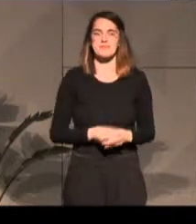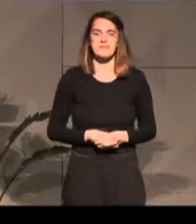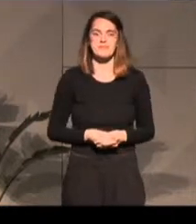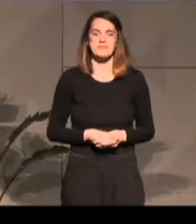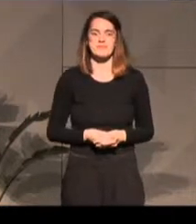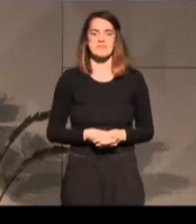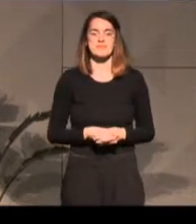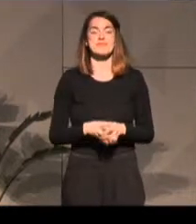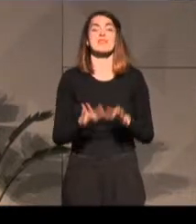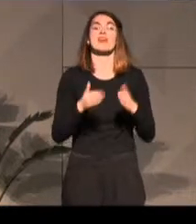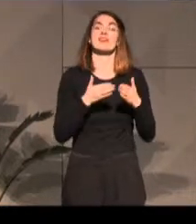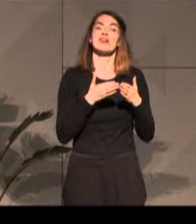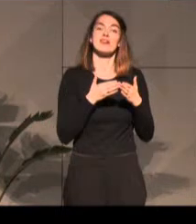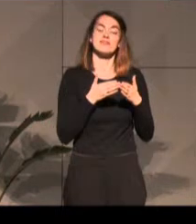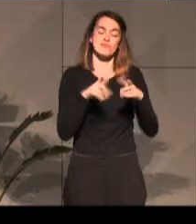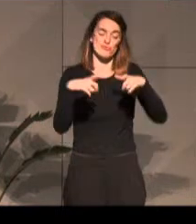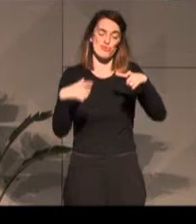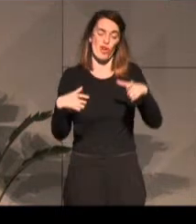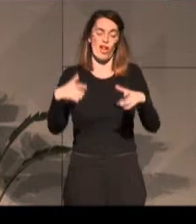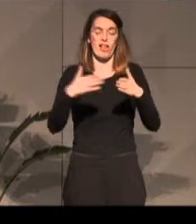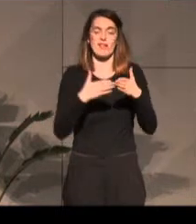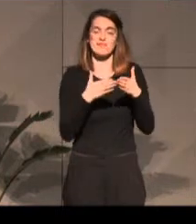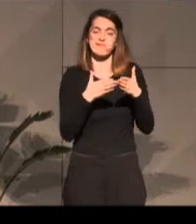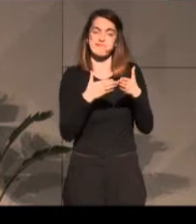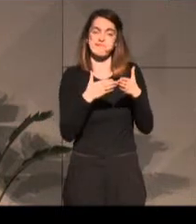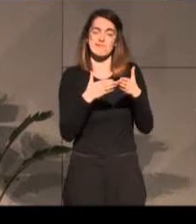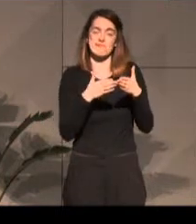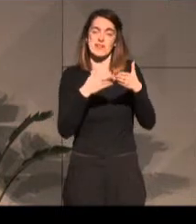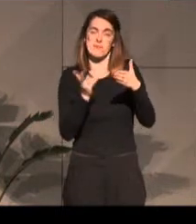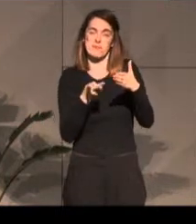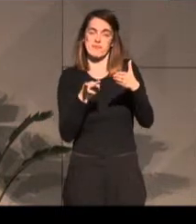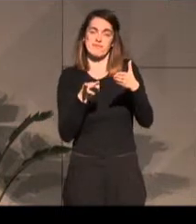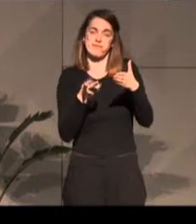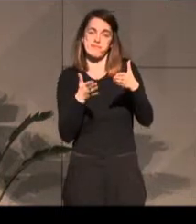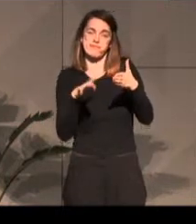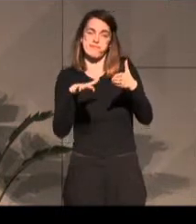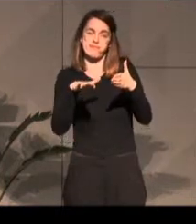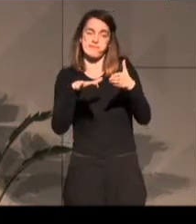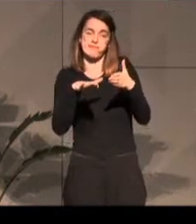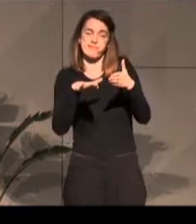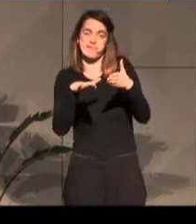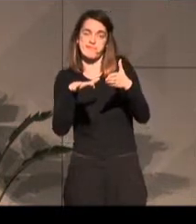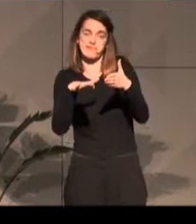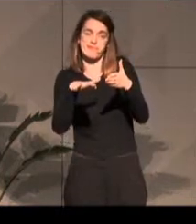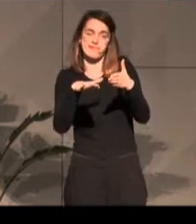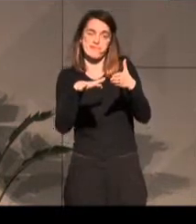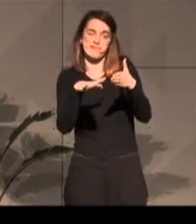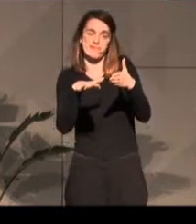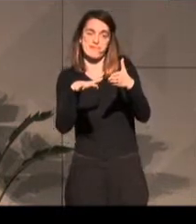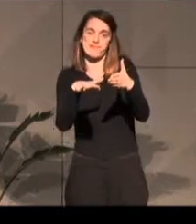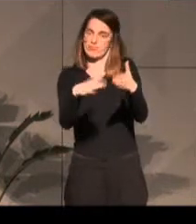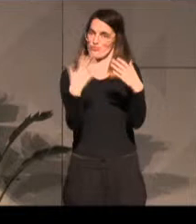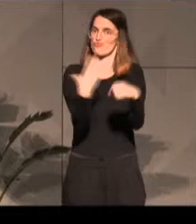And it carried us all the way to the edge of the ice.